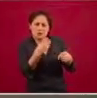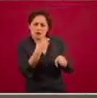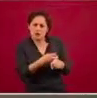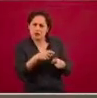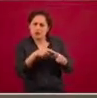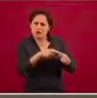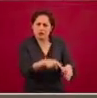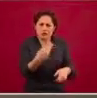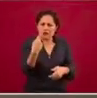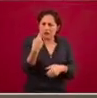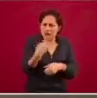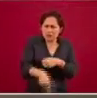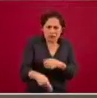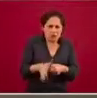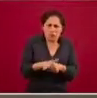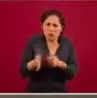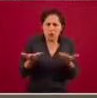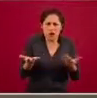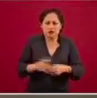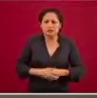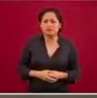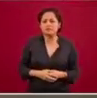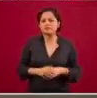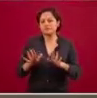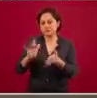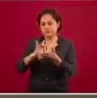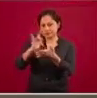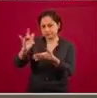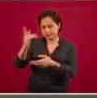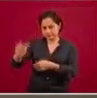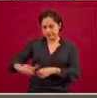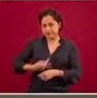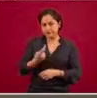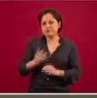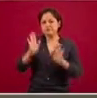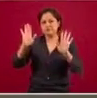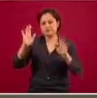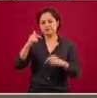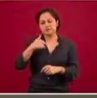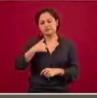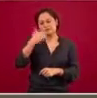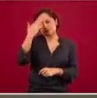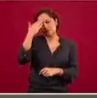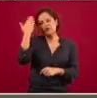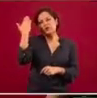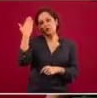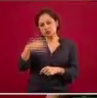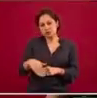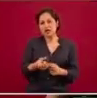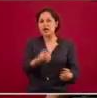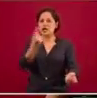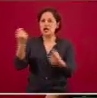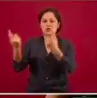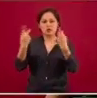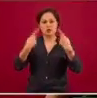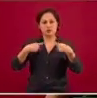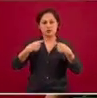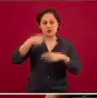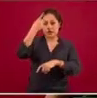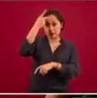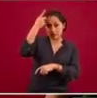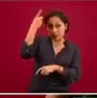high-risk conditions for workers to continue to work at beer factories? Thank you for your question.